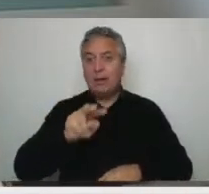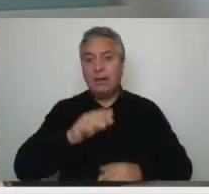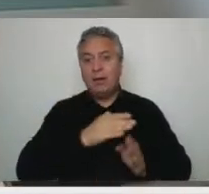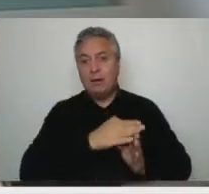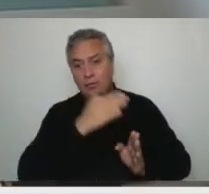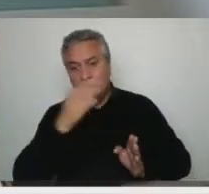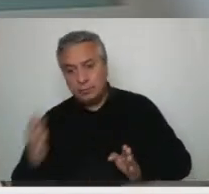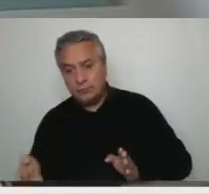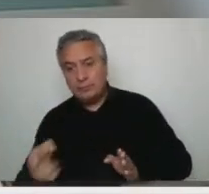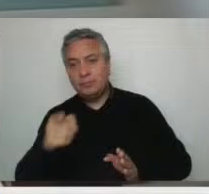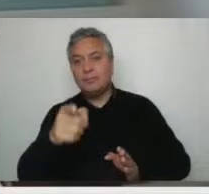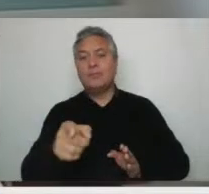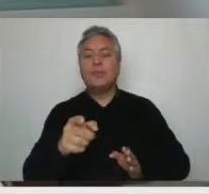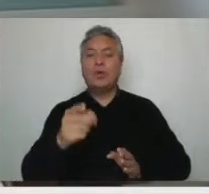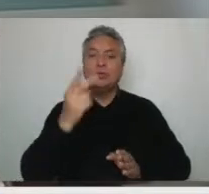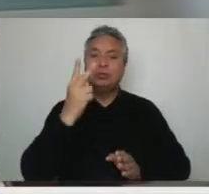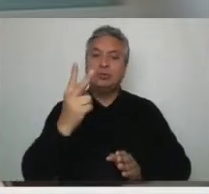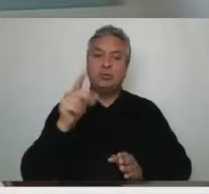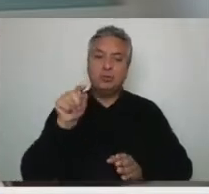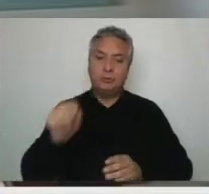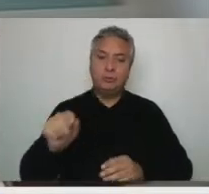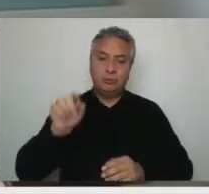2.7 trillion pounds.